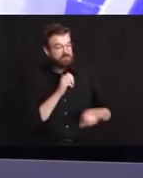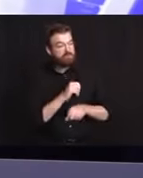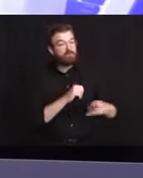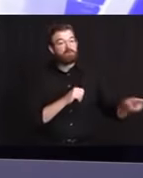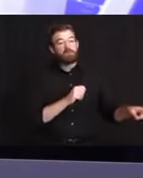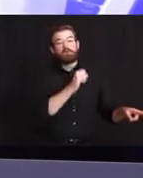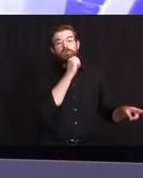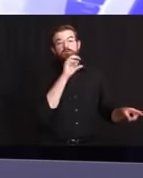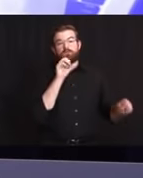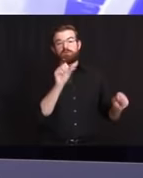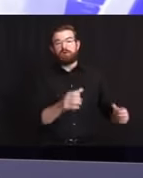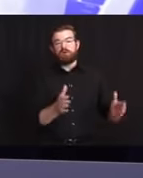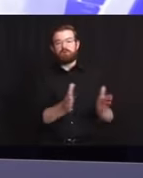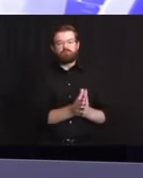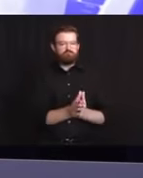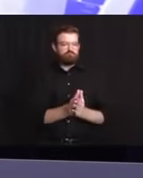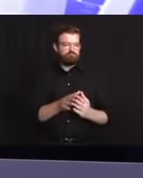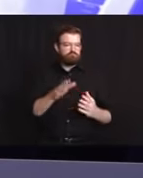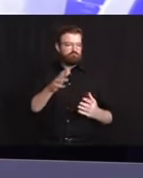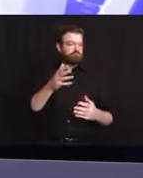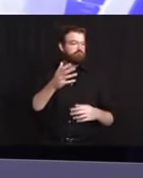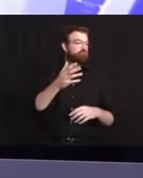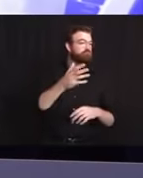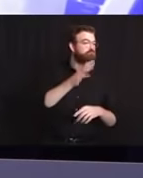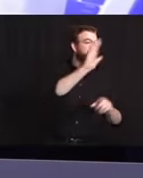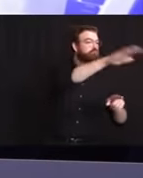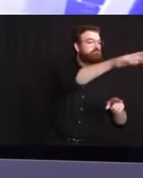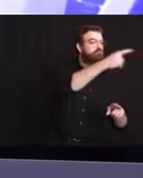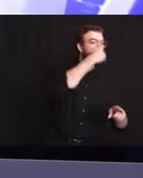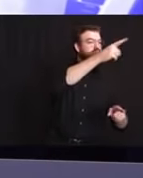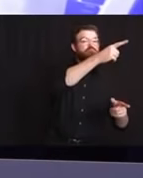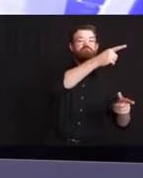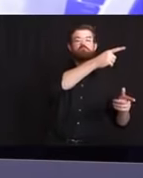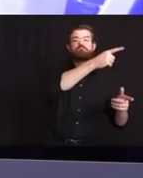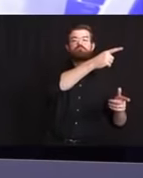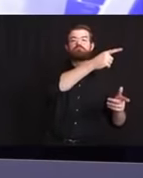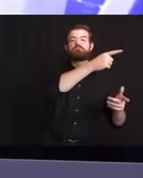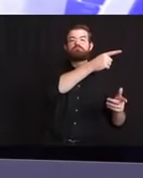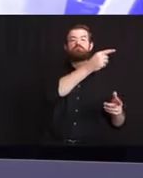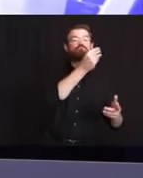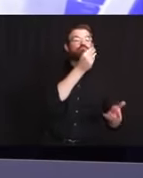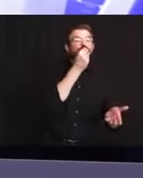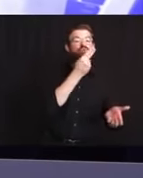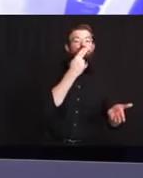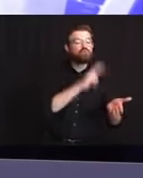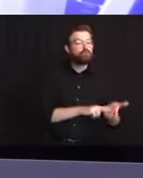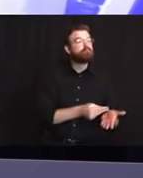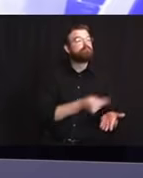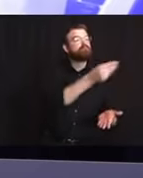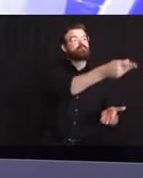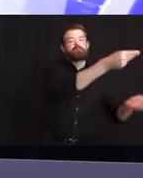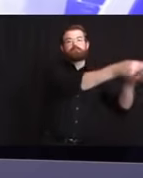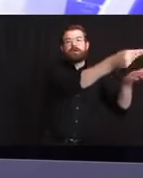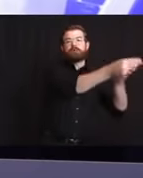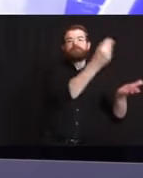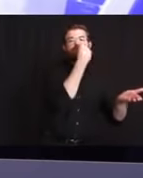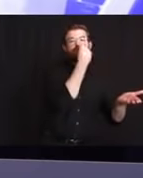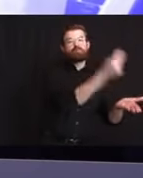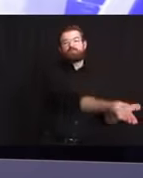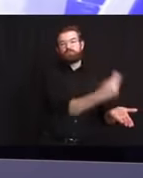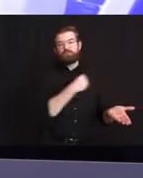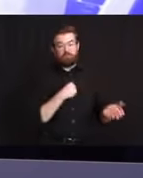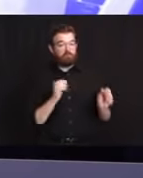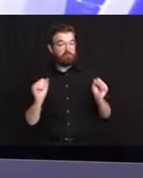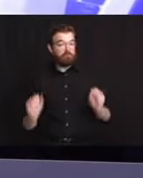to limit risk of exposure. There are 210 certified farmers statewide serving all 21